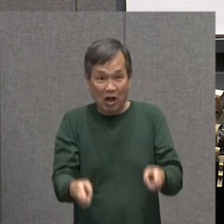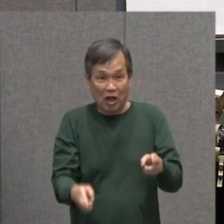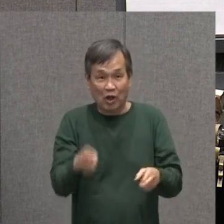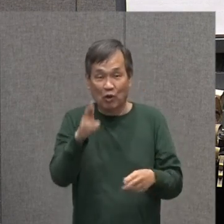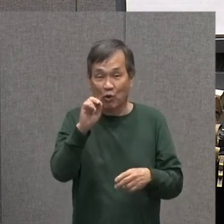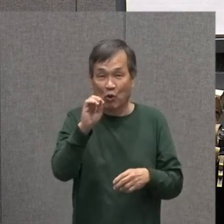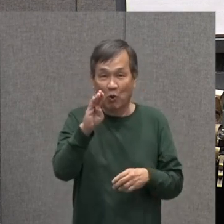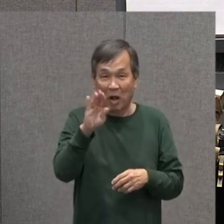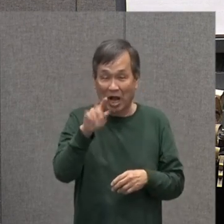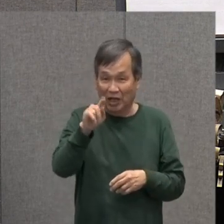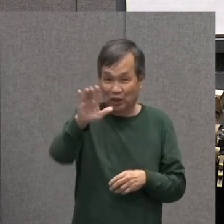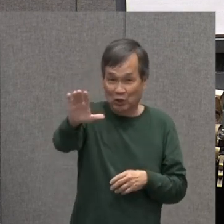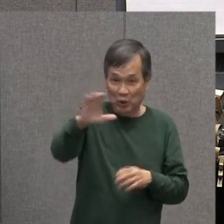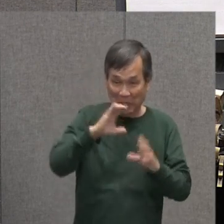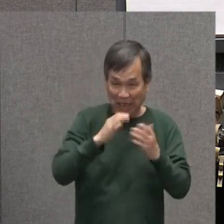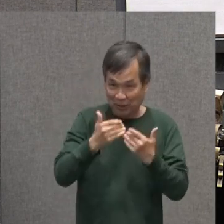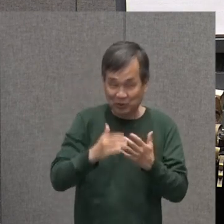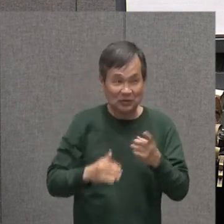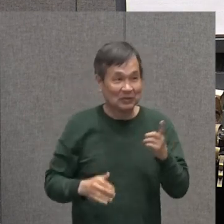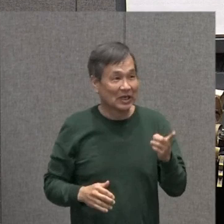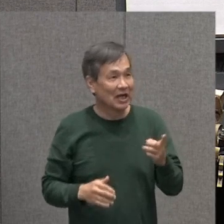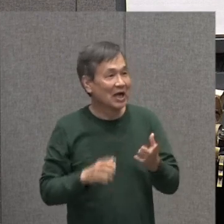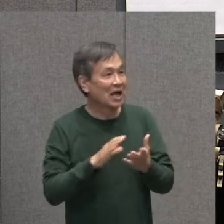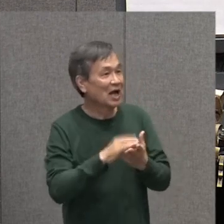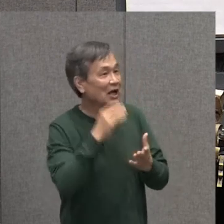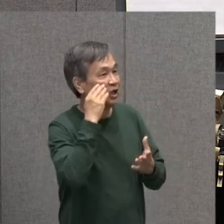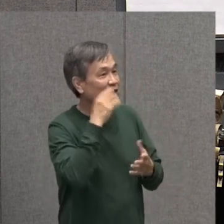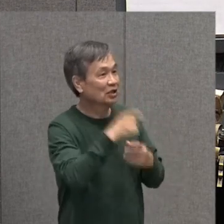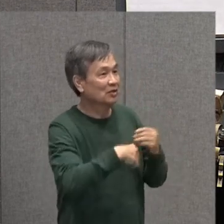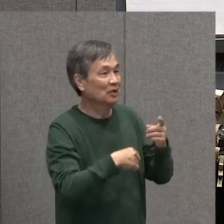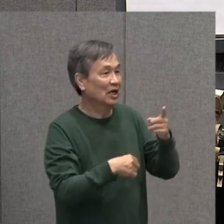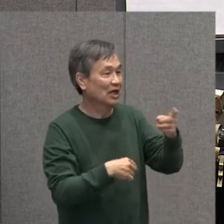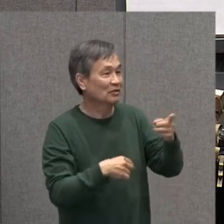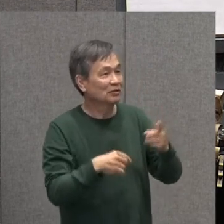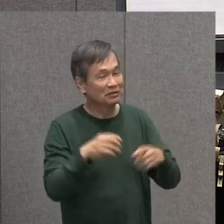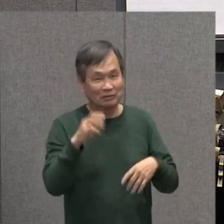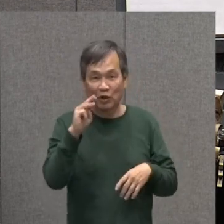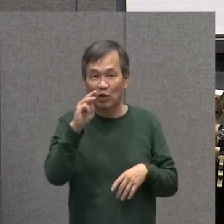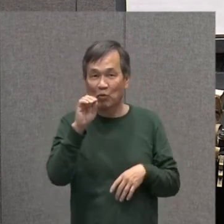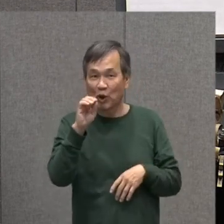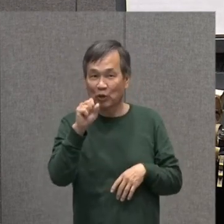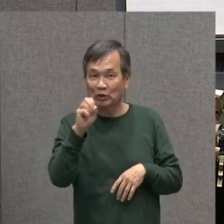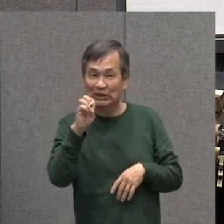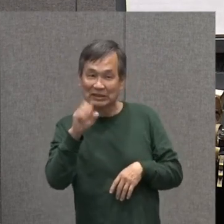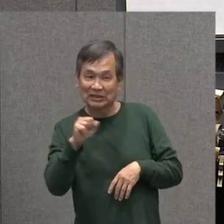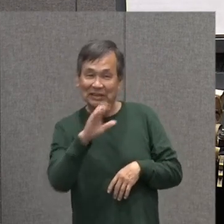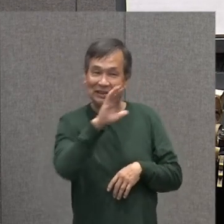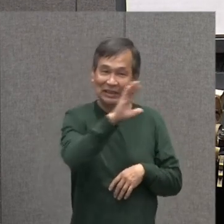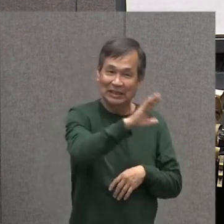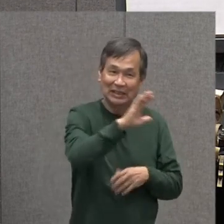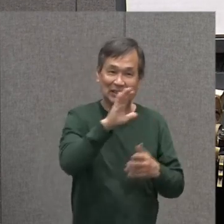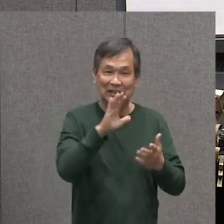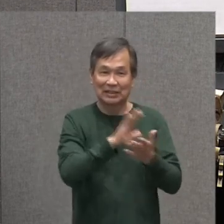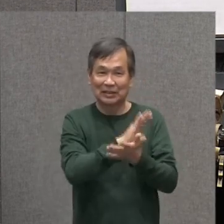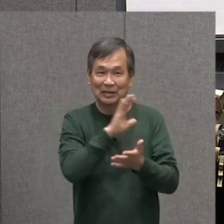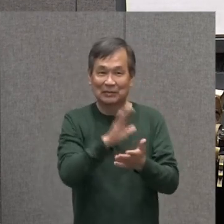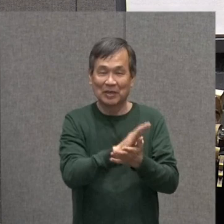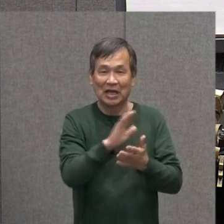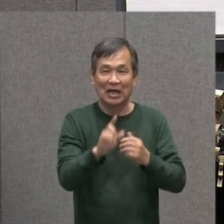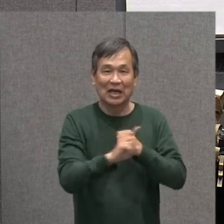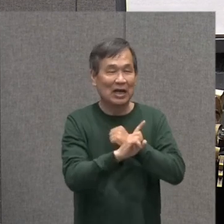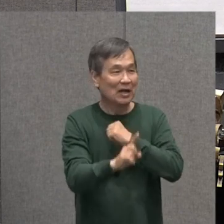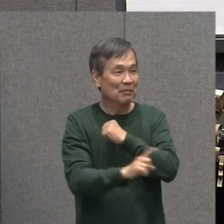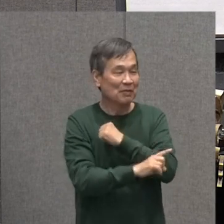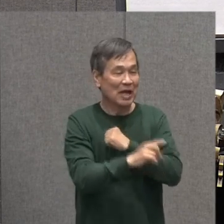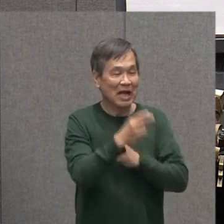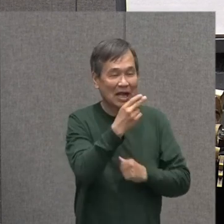classroom. And I learned about a new artist, Moses, and his paper bag hats. And now I want to go home and teach